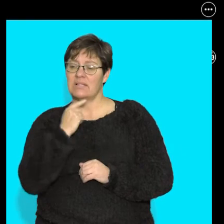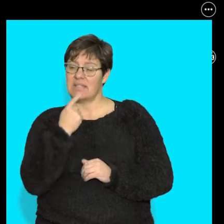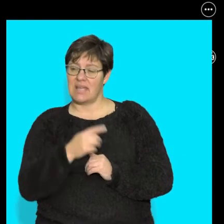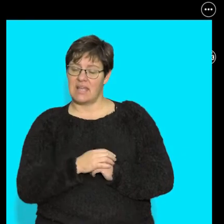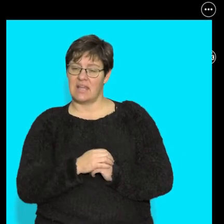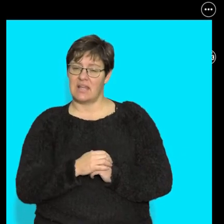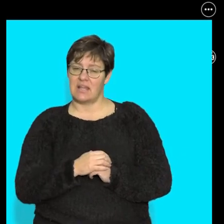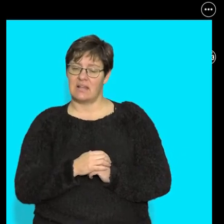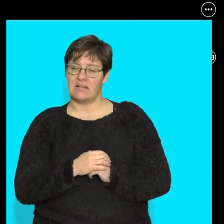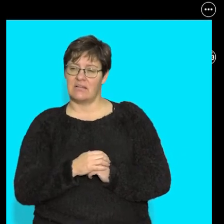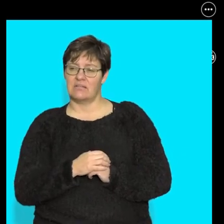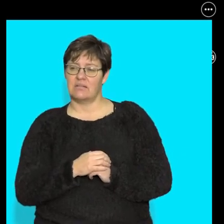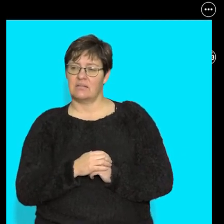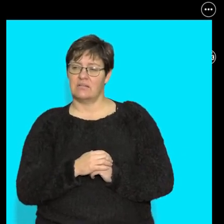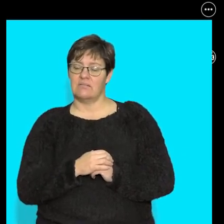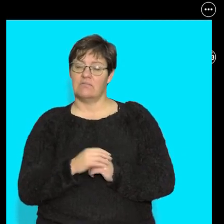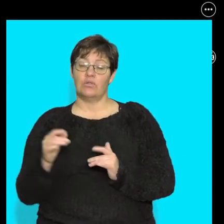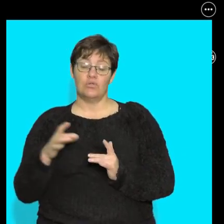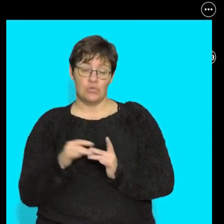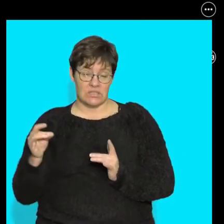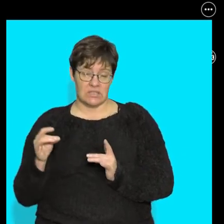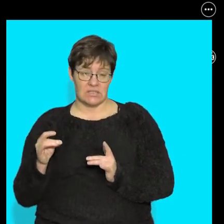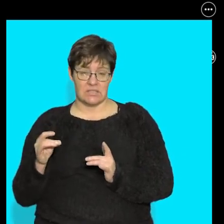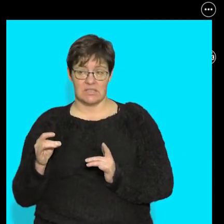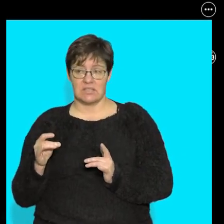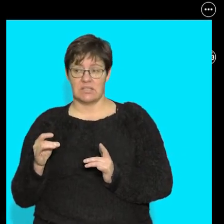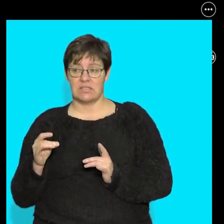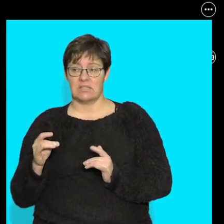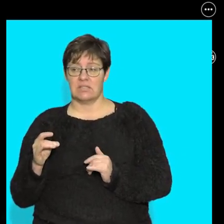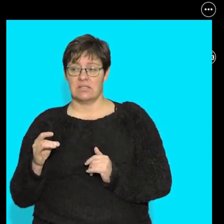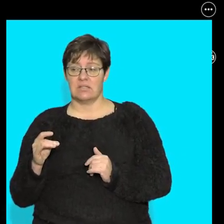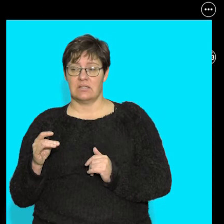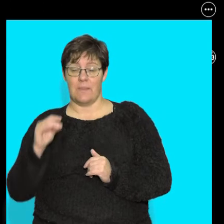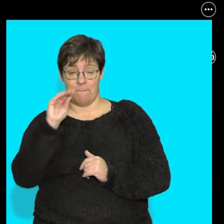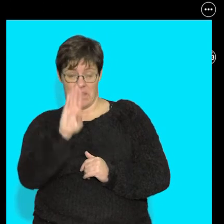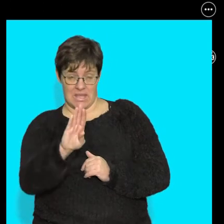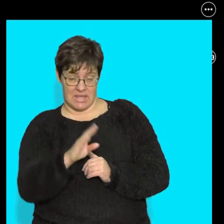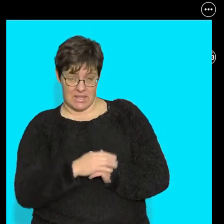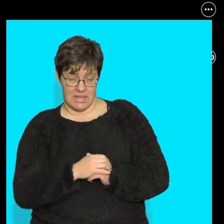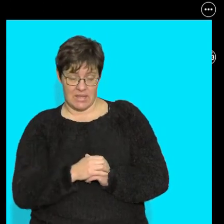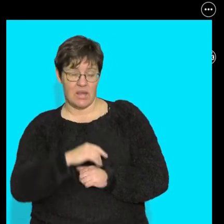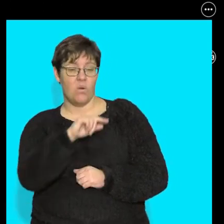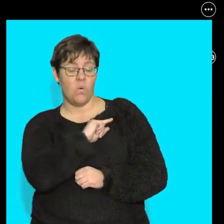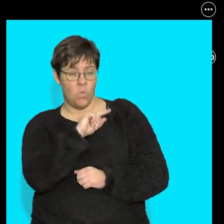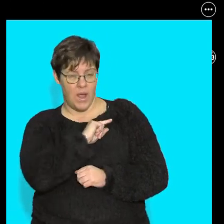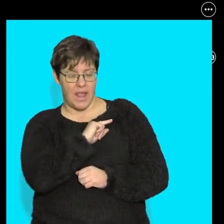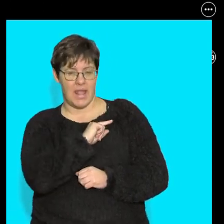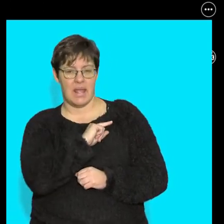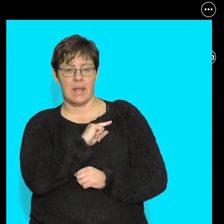then say, we will choose option B, right?